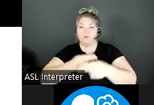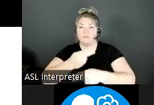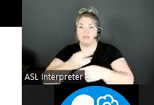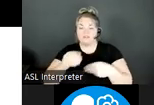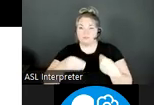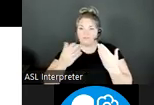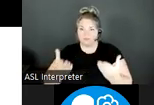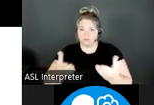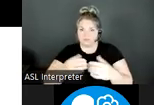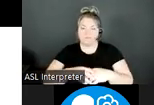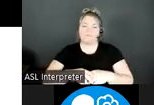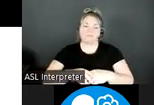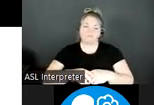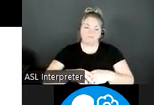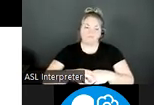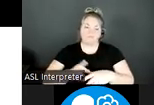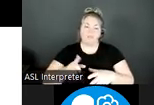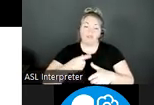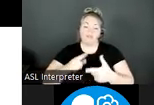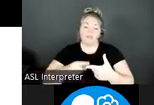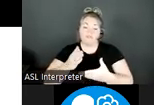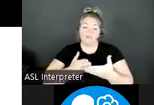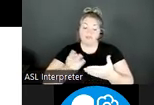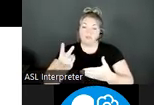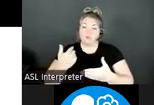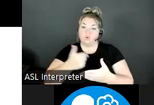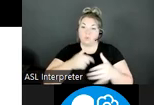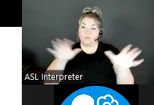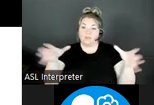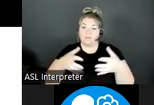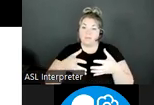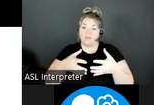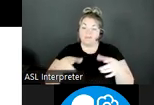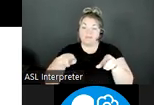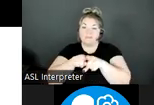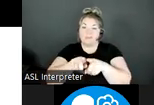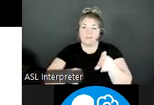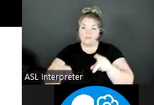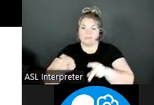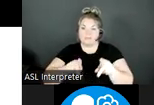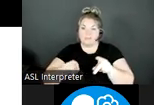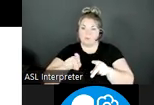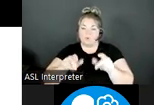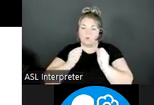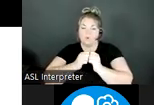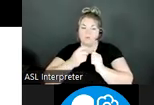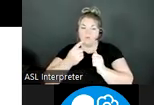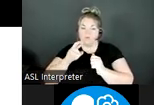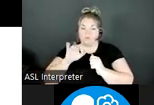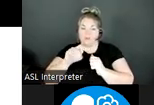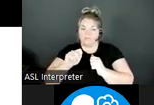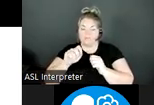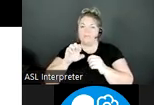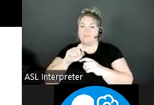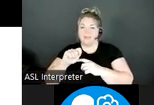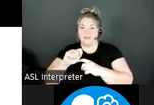provisions. And then in phase 2, we came back to the same people with a draft set of provisions